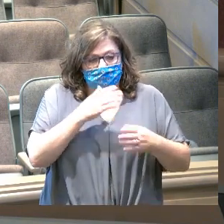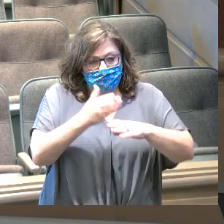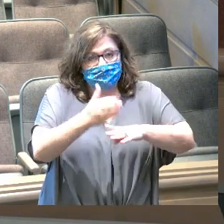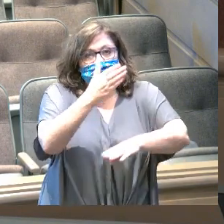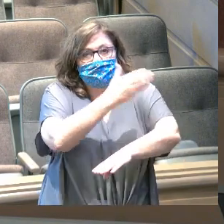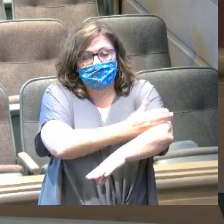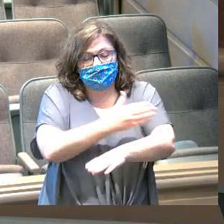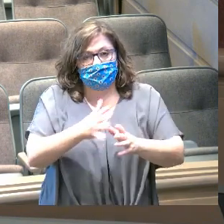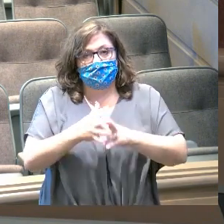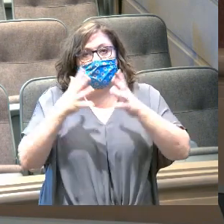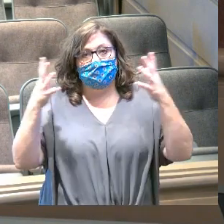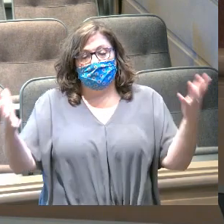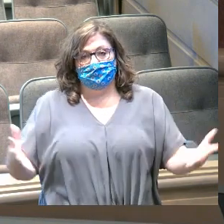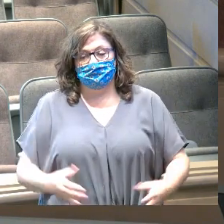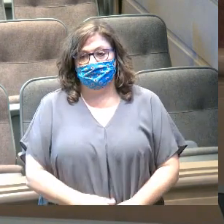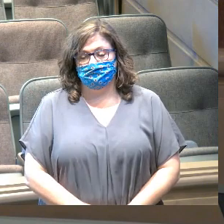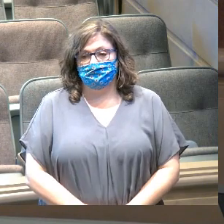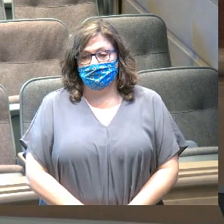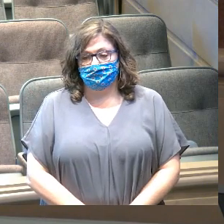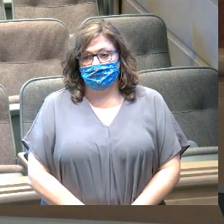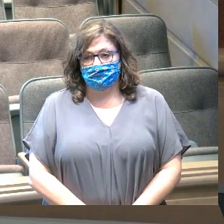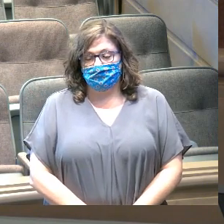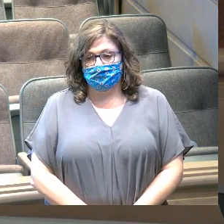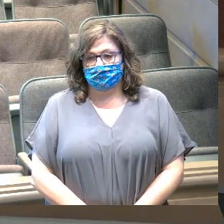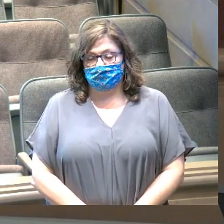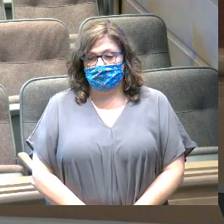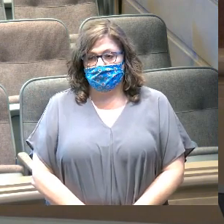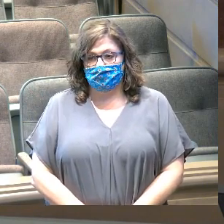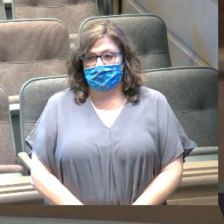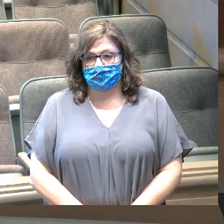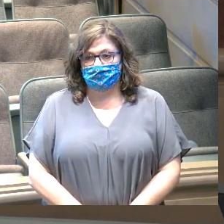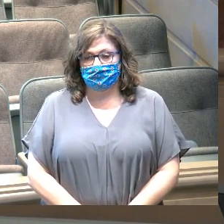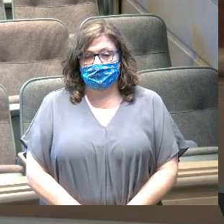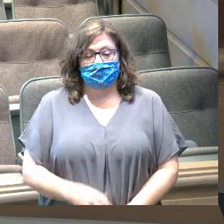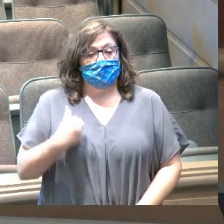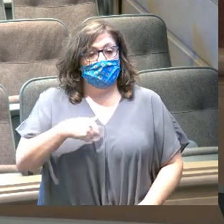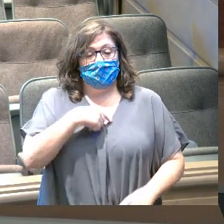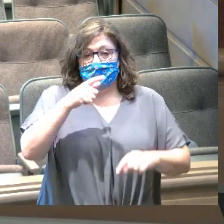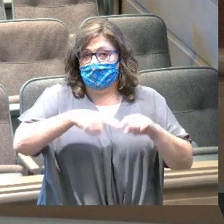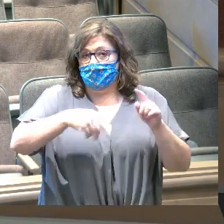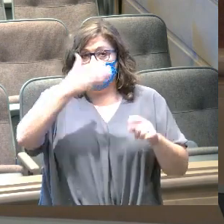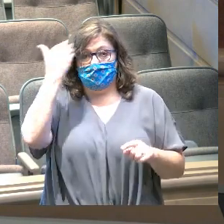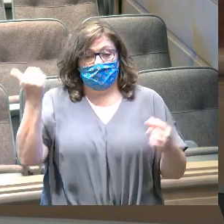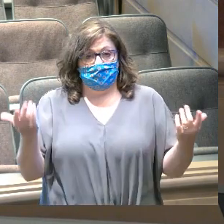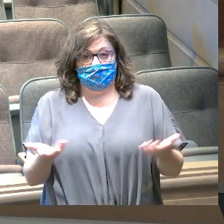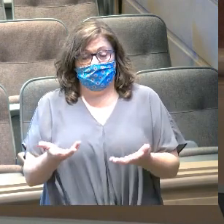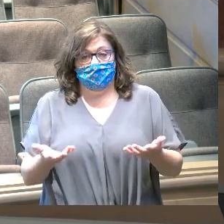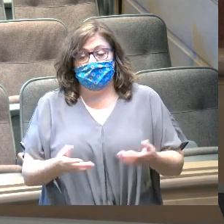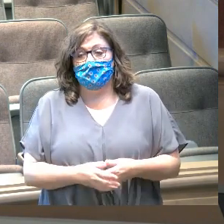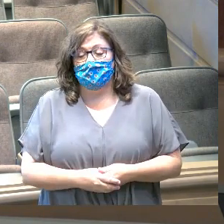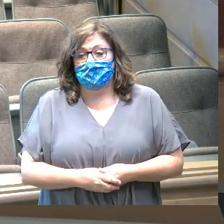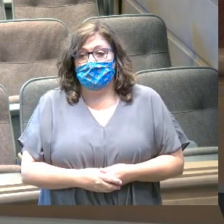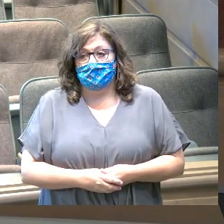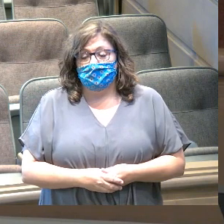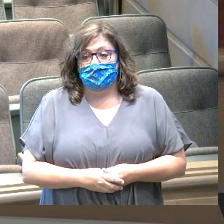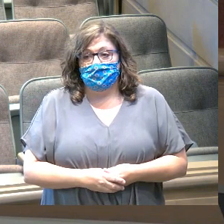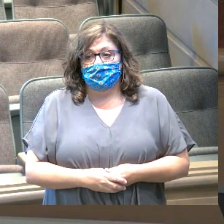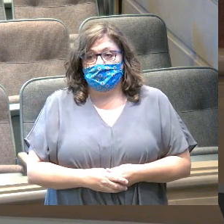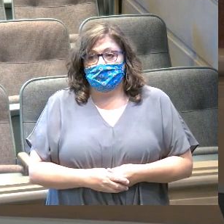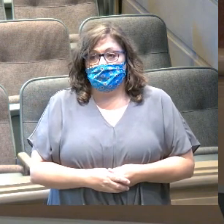progress. What we cannot lose sight of is this. In normal